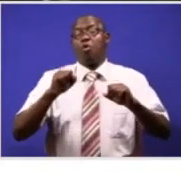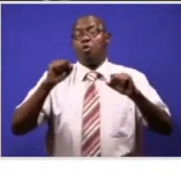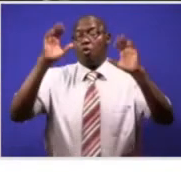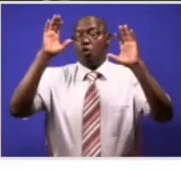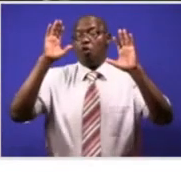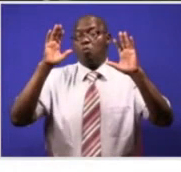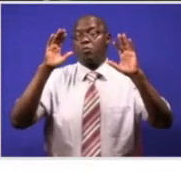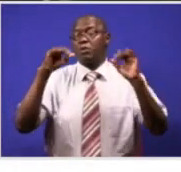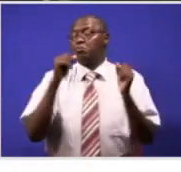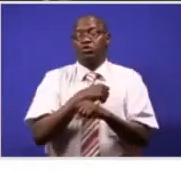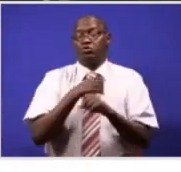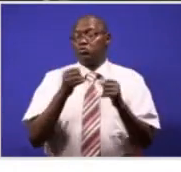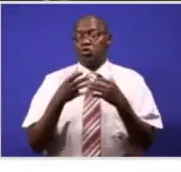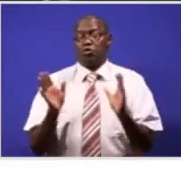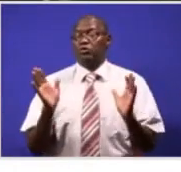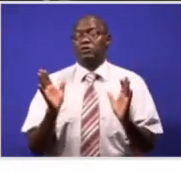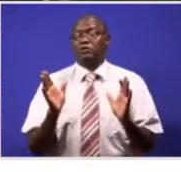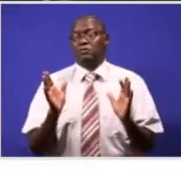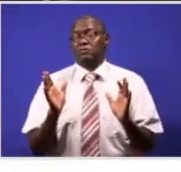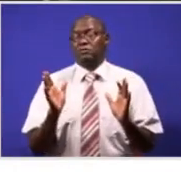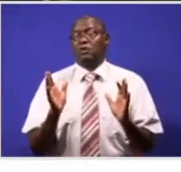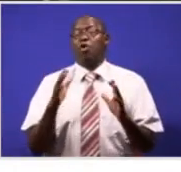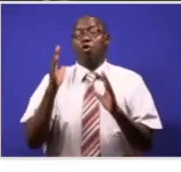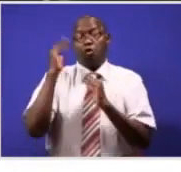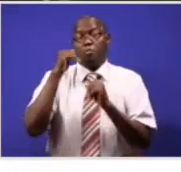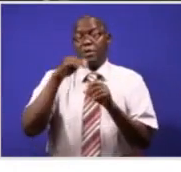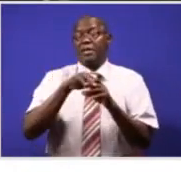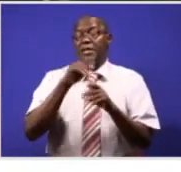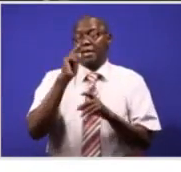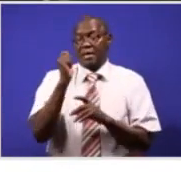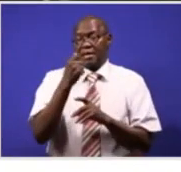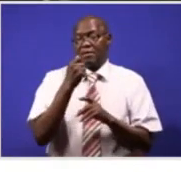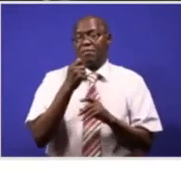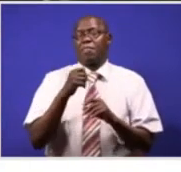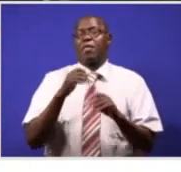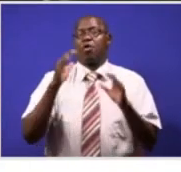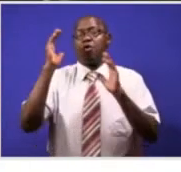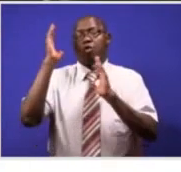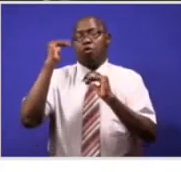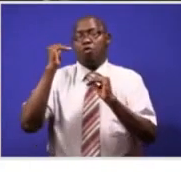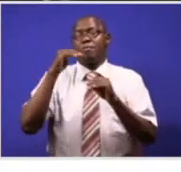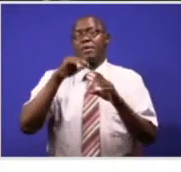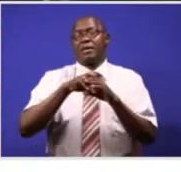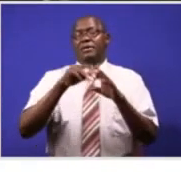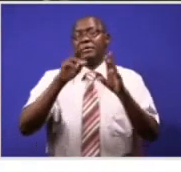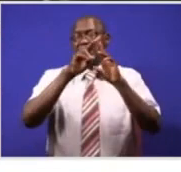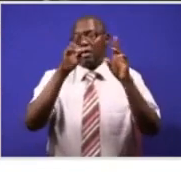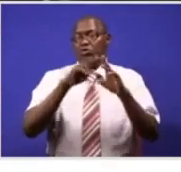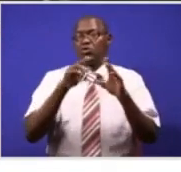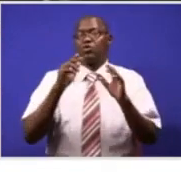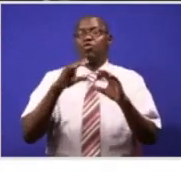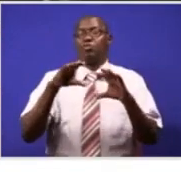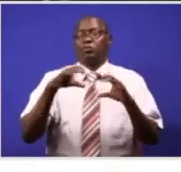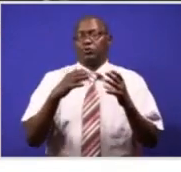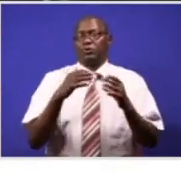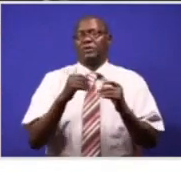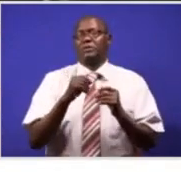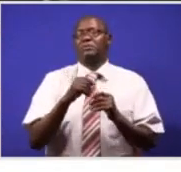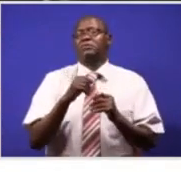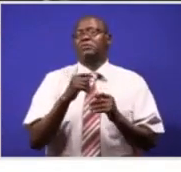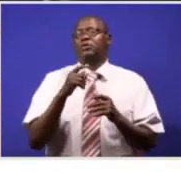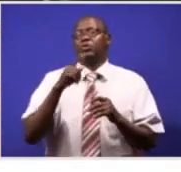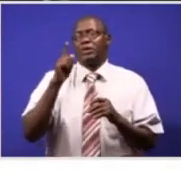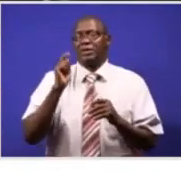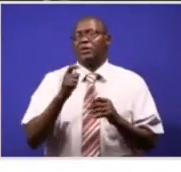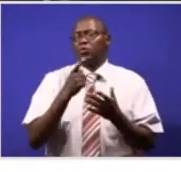afford to lose. So there's hope in Kenya. There is hope in the international community. And what we need